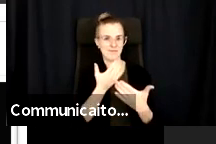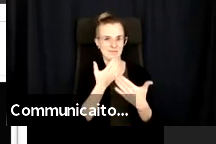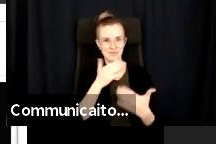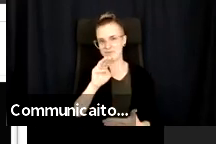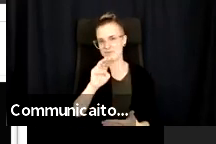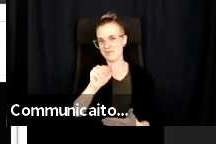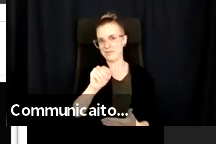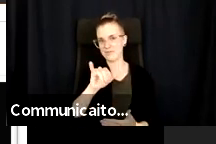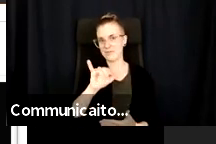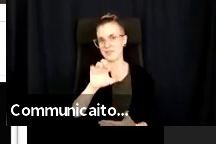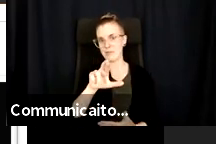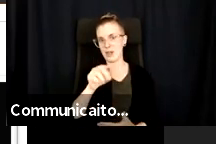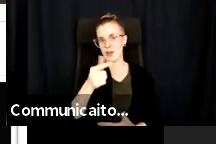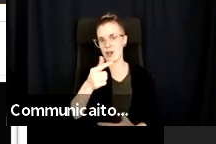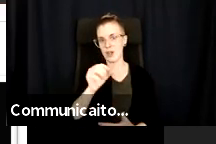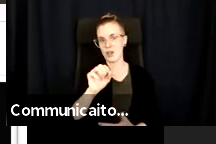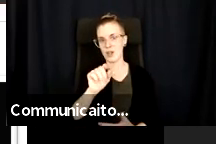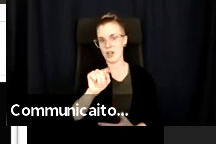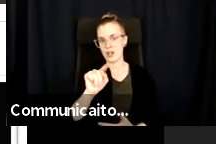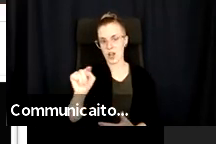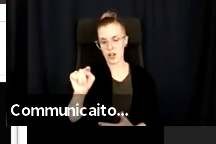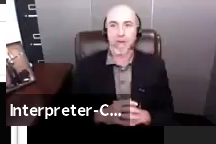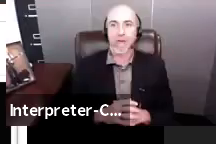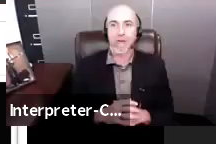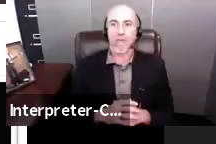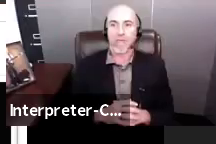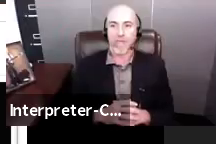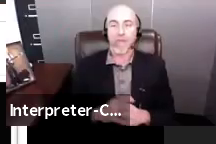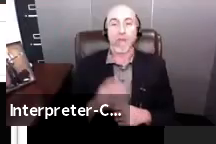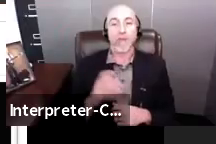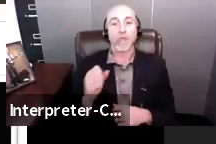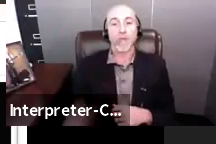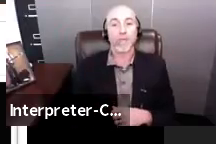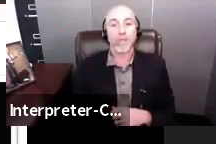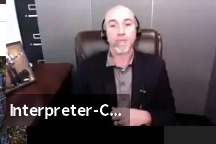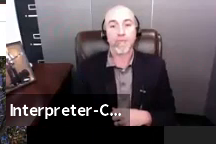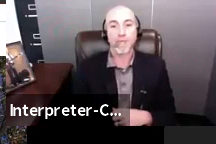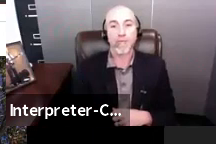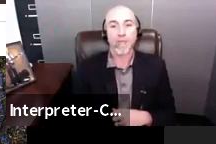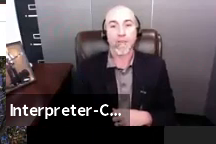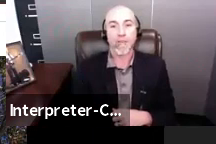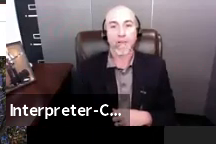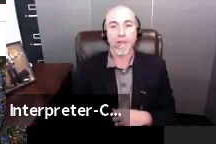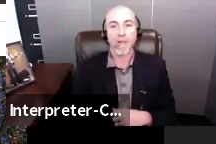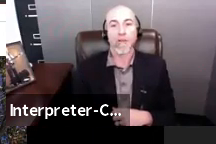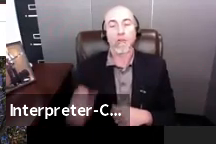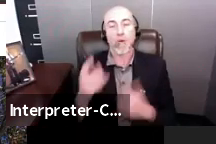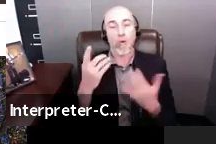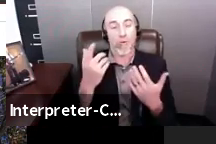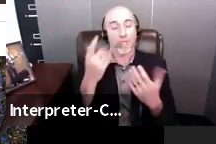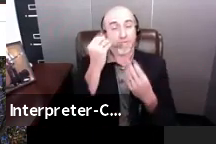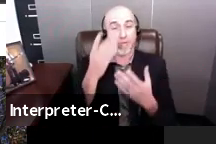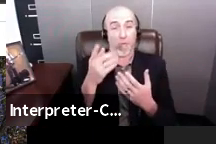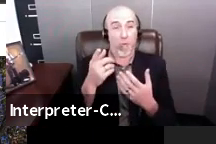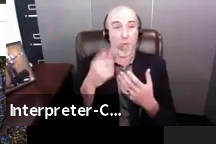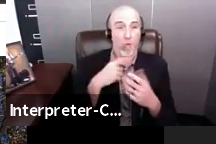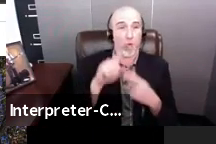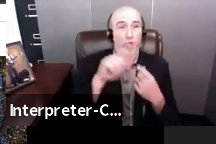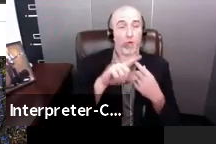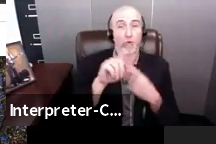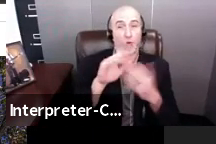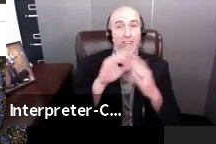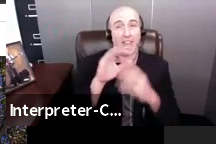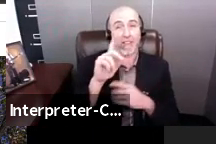go back up to North Texas and hear from the city of Denton. It's worth noting that the newest Mayor's Committee for People with